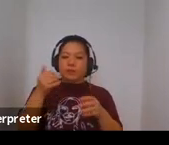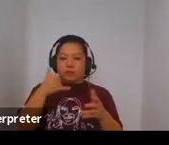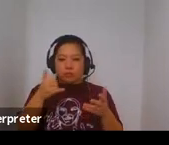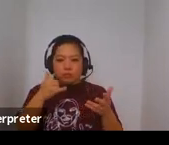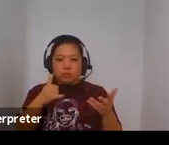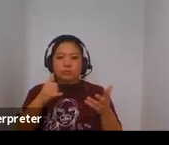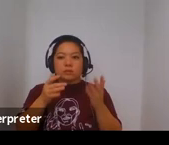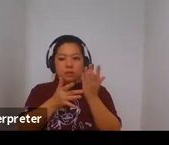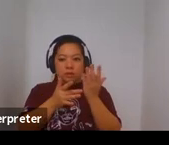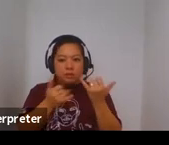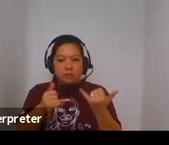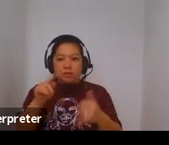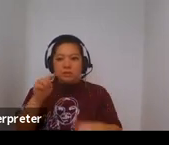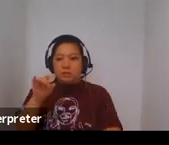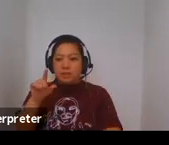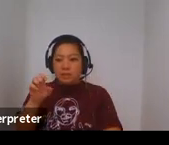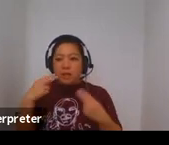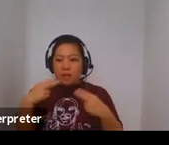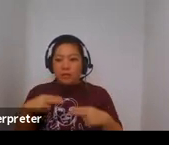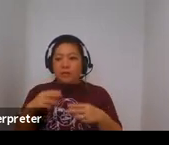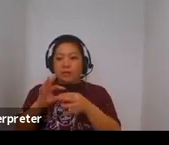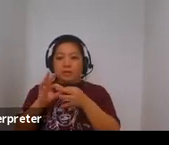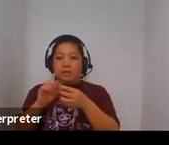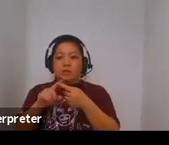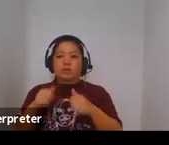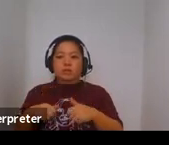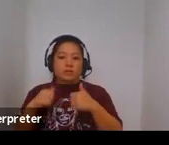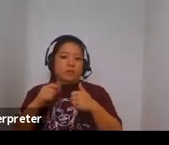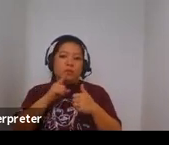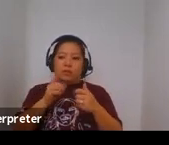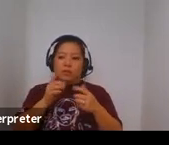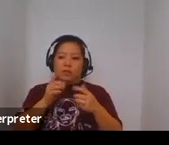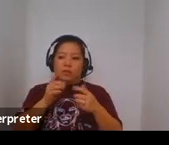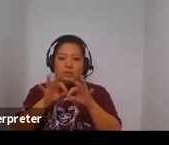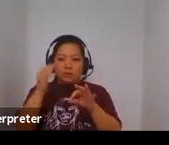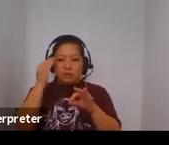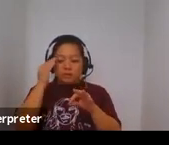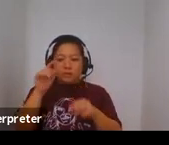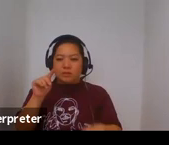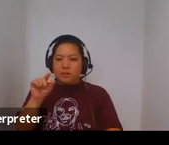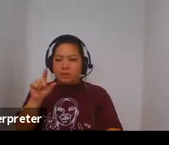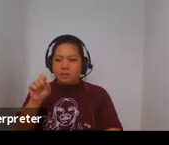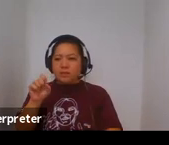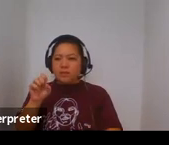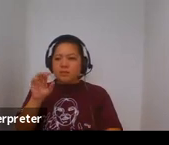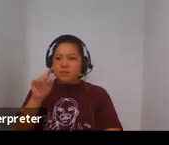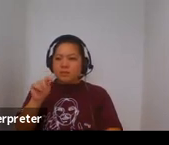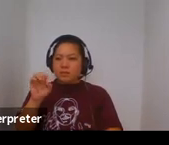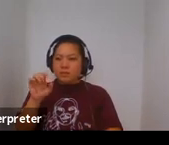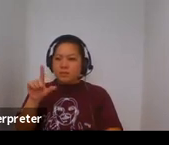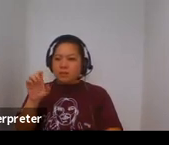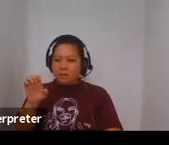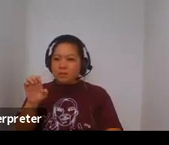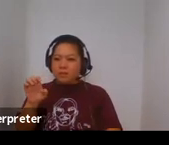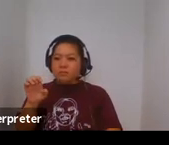and technology to help connect to survivors is important. For prevention, trying to